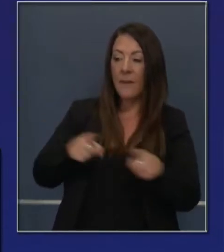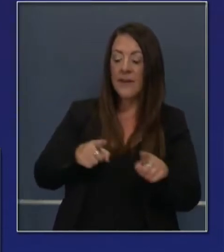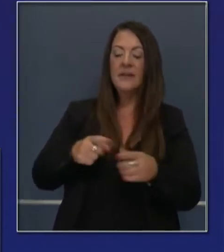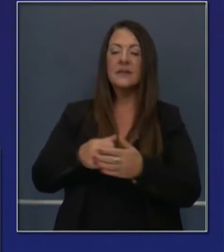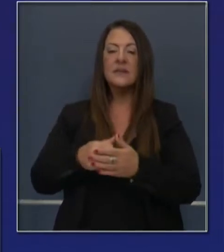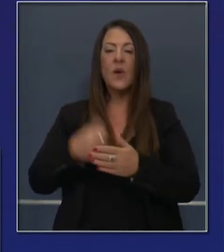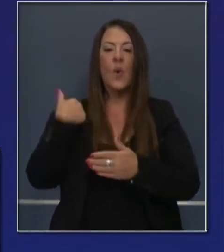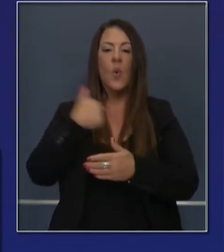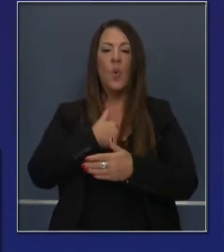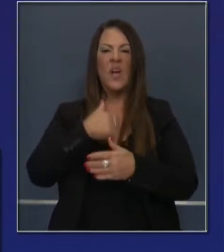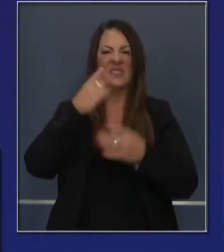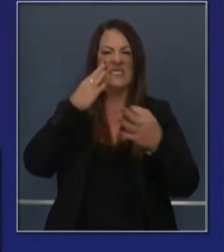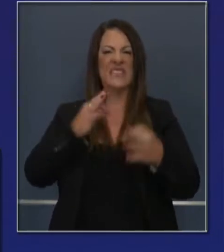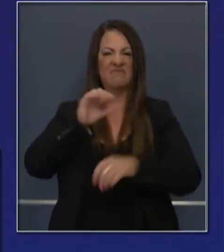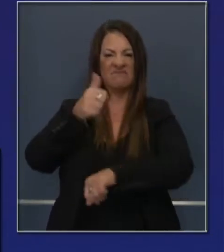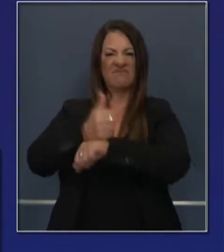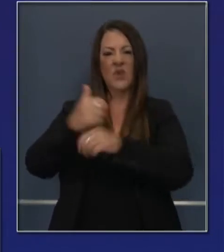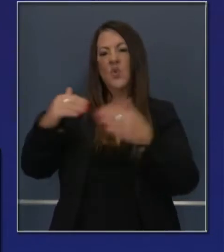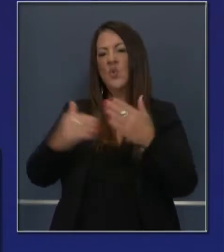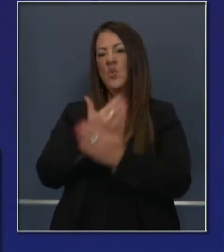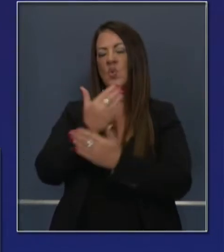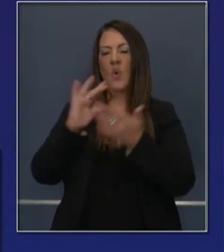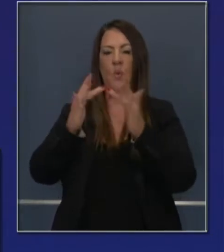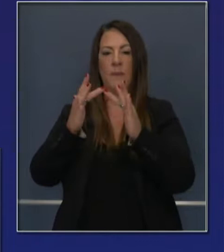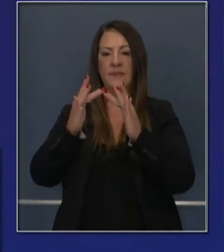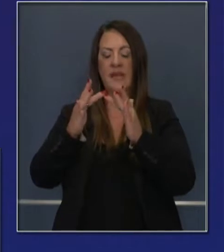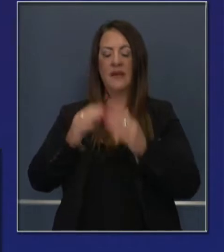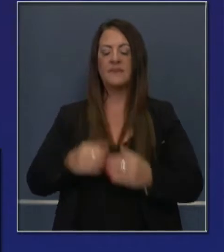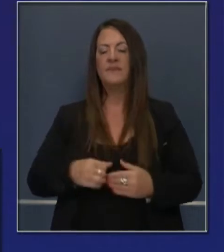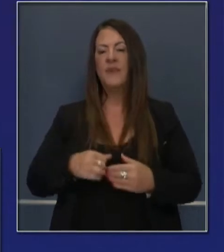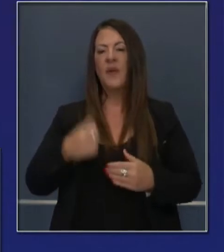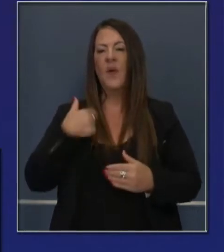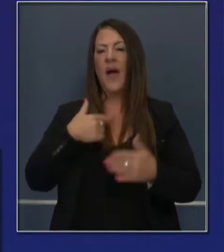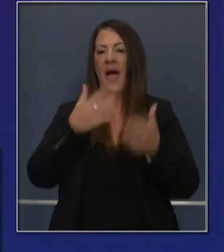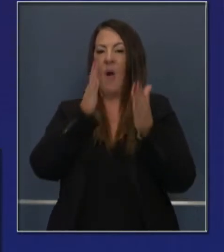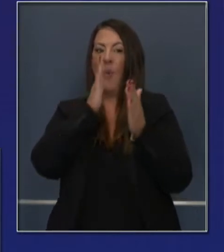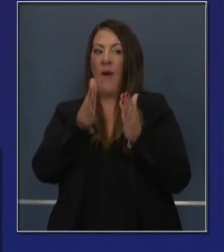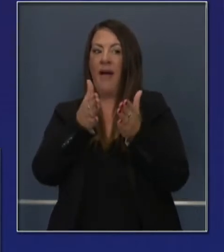together a new website. And I'm going to ask in a moment that the head of